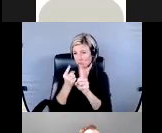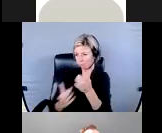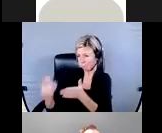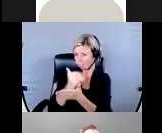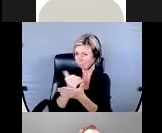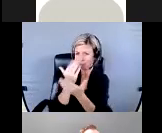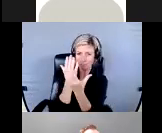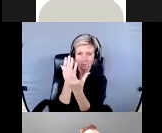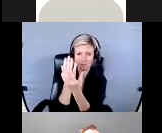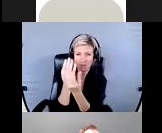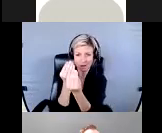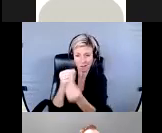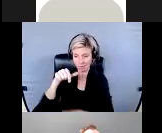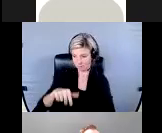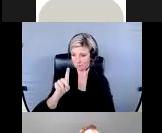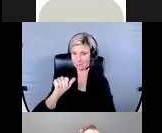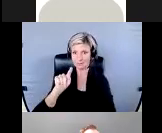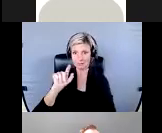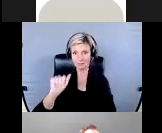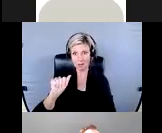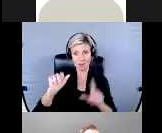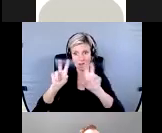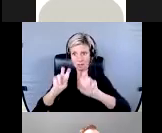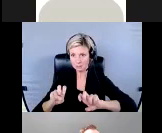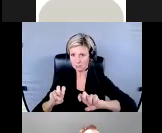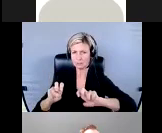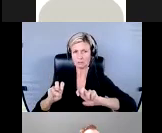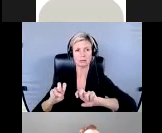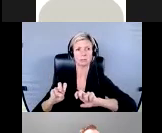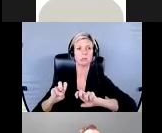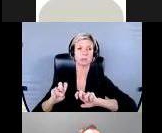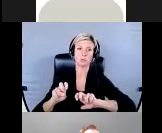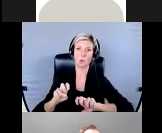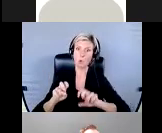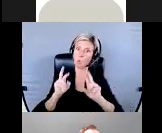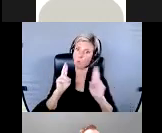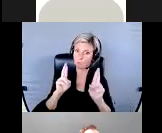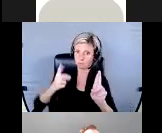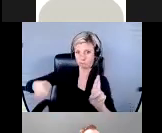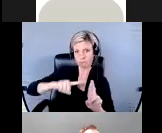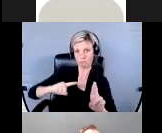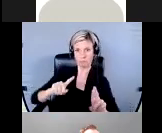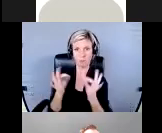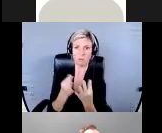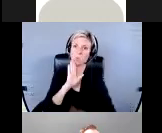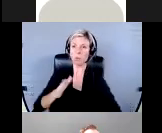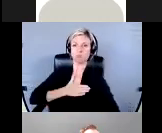at the end. So participating in a survey is something that we're looking for the families to do, because our goal is